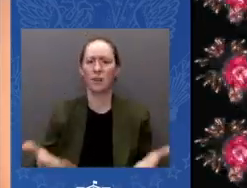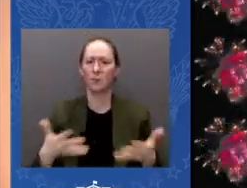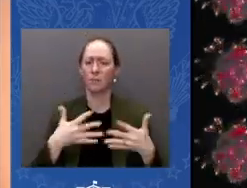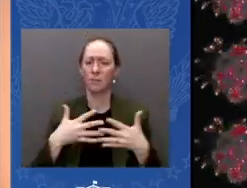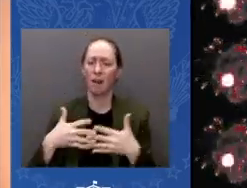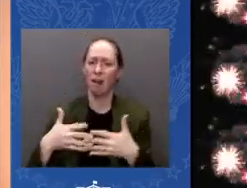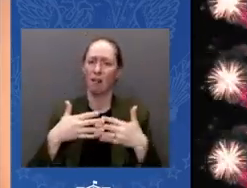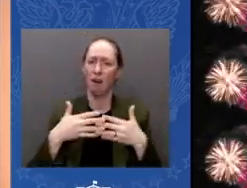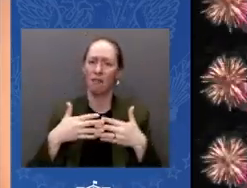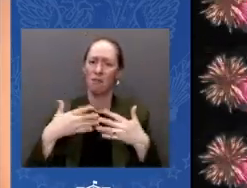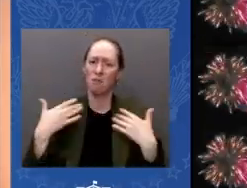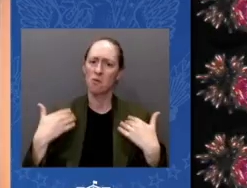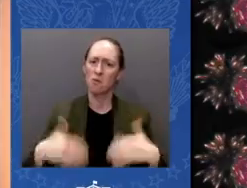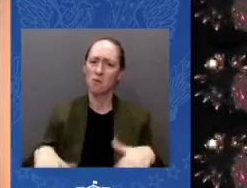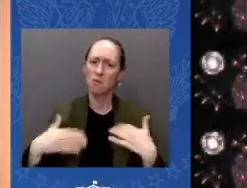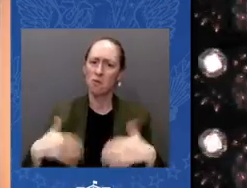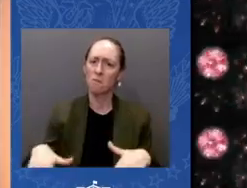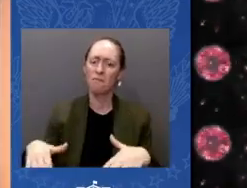this nation